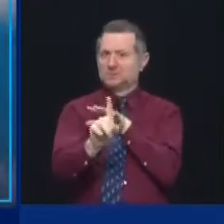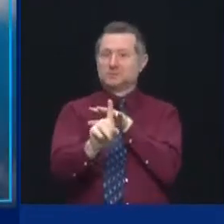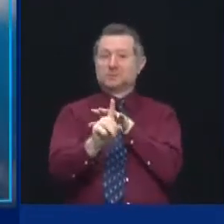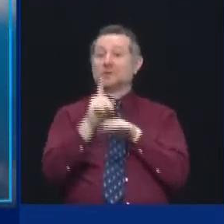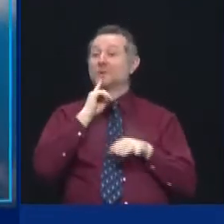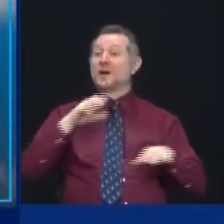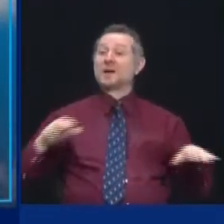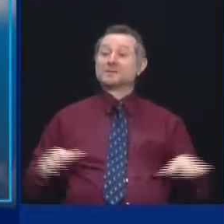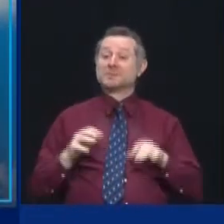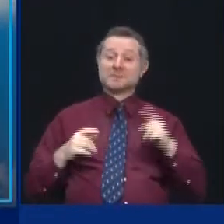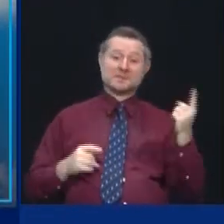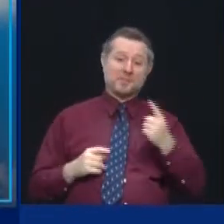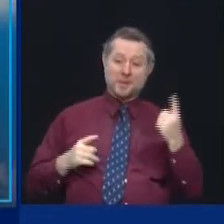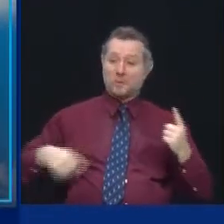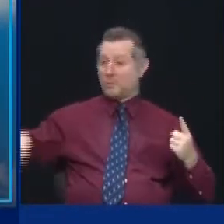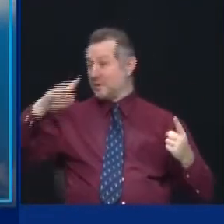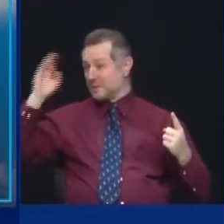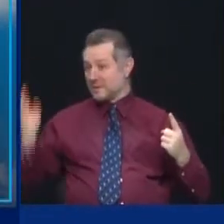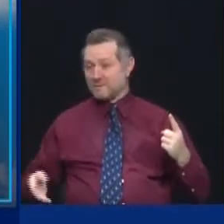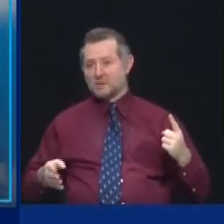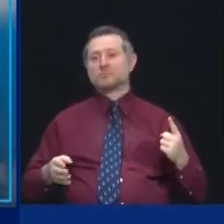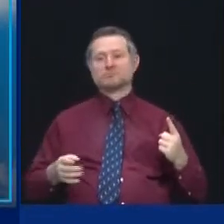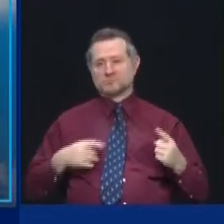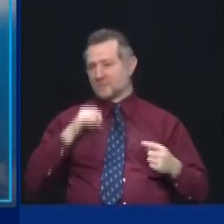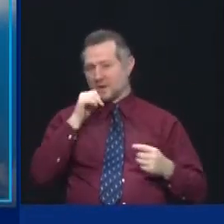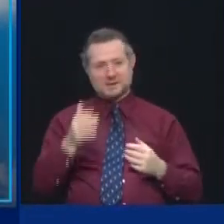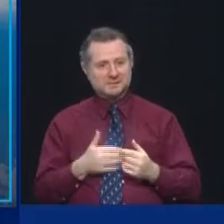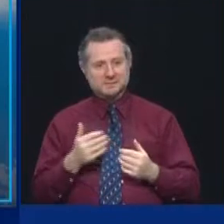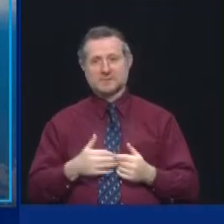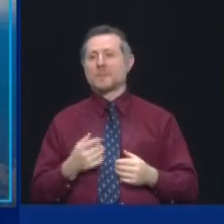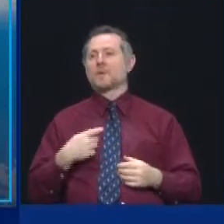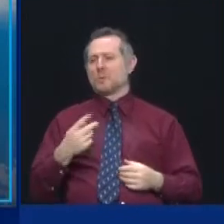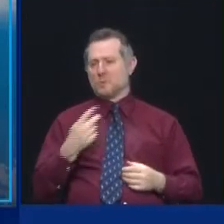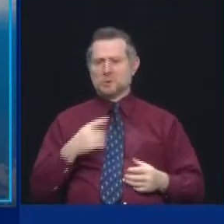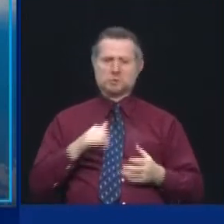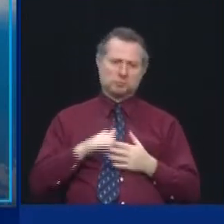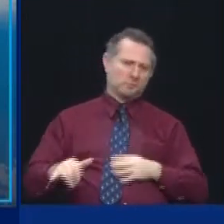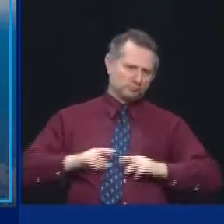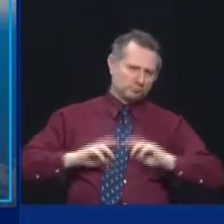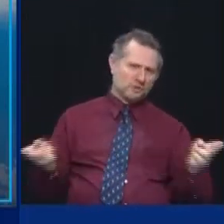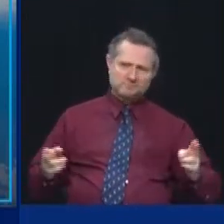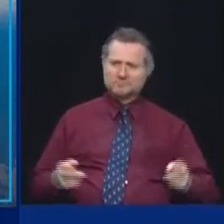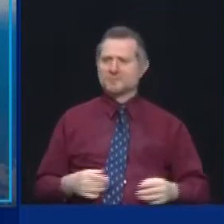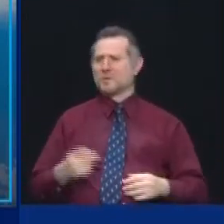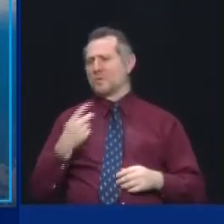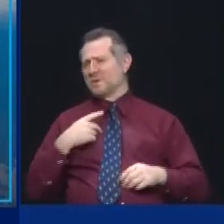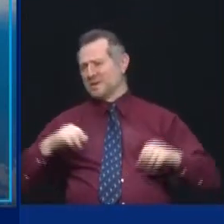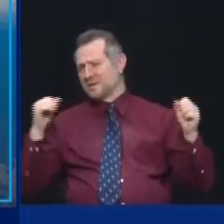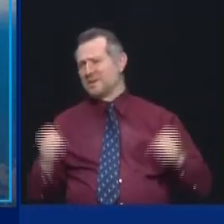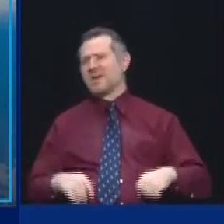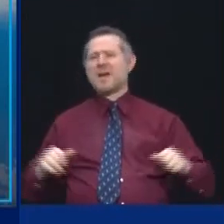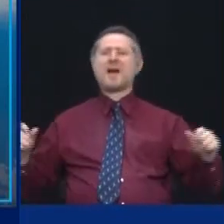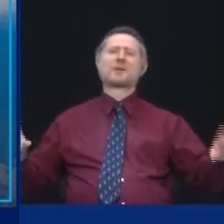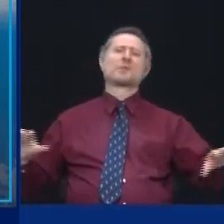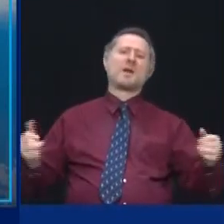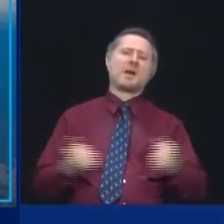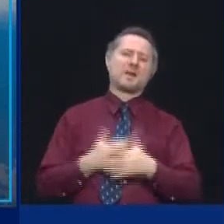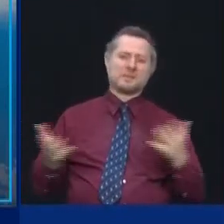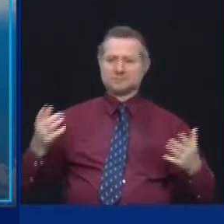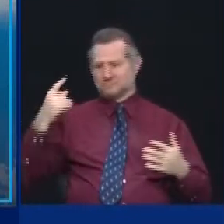because although you get different opinions across the country, one thing is clear. As the number of vaccinations goes up, the positivity comes